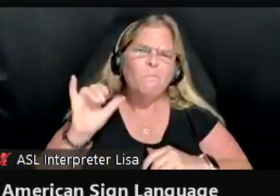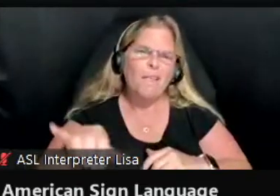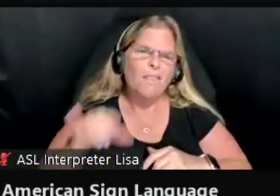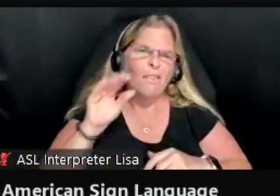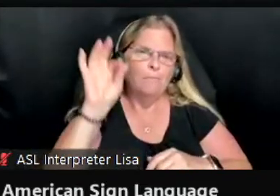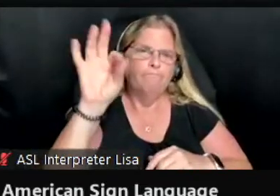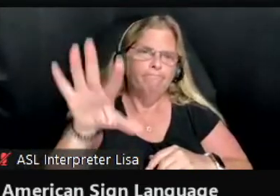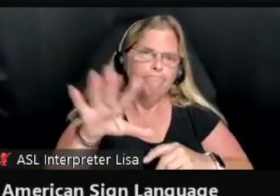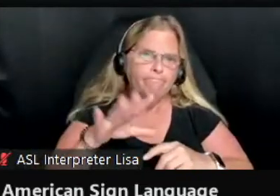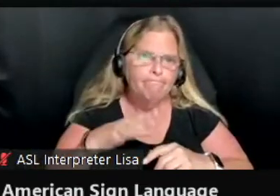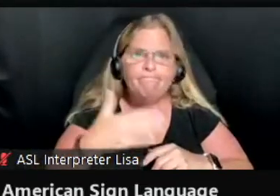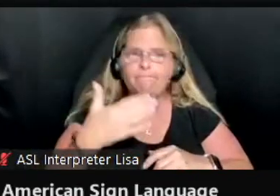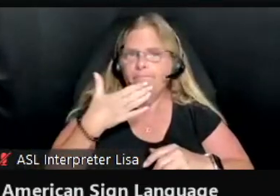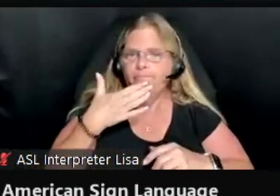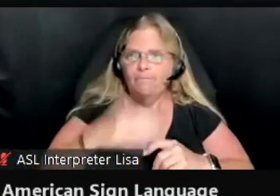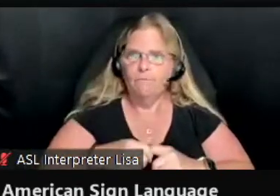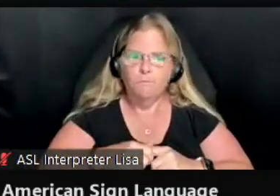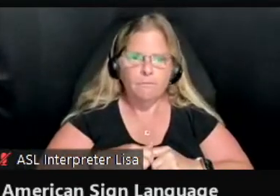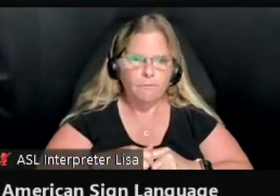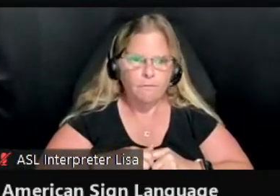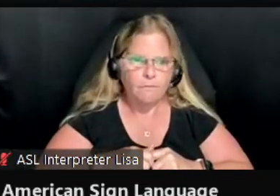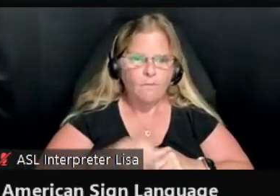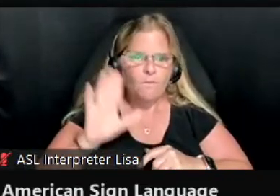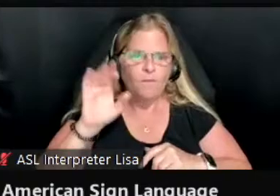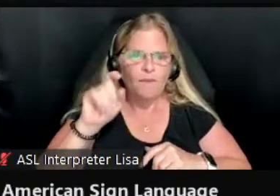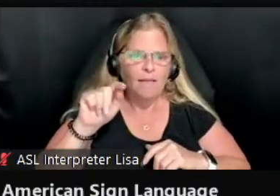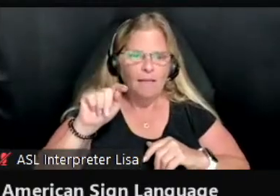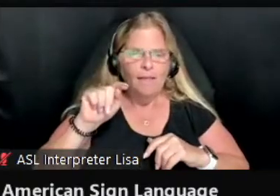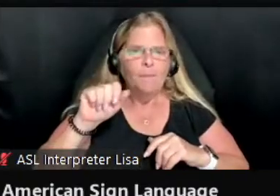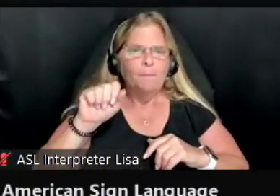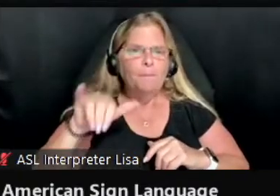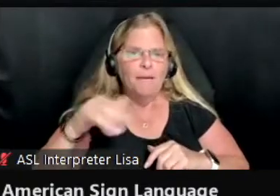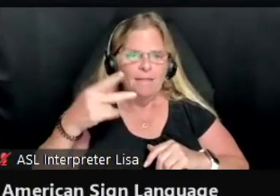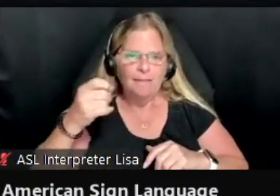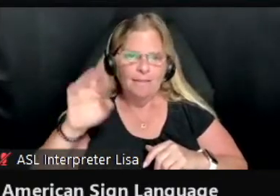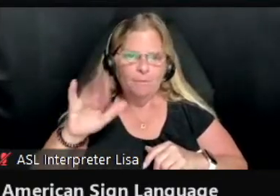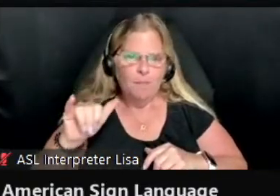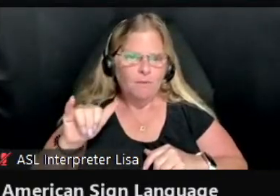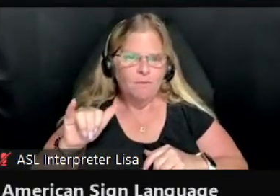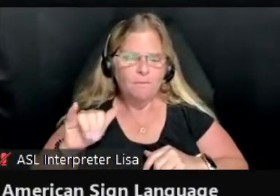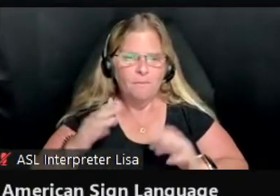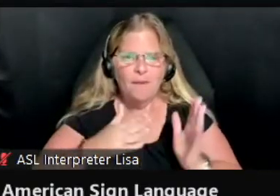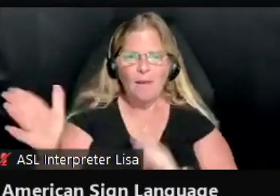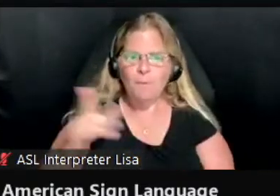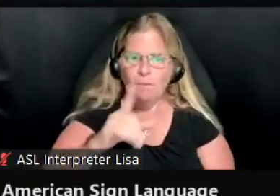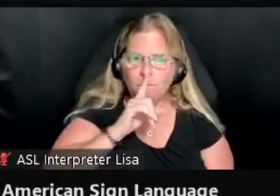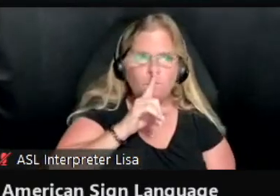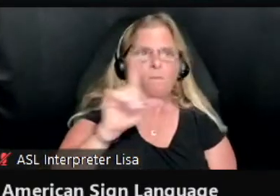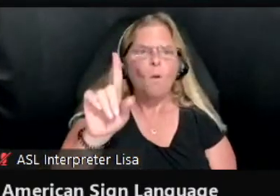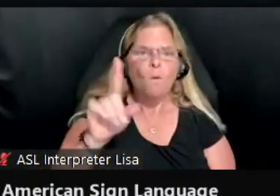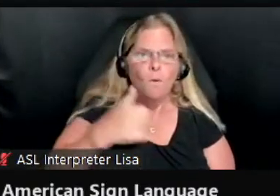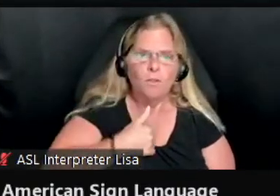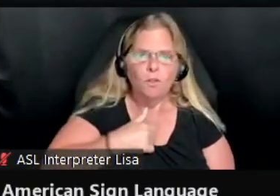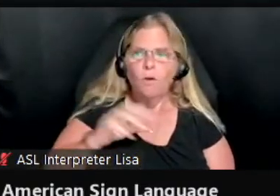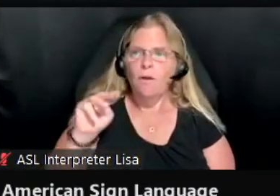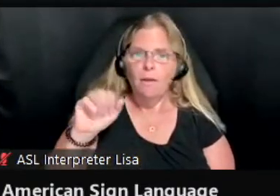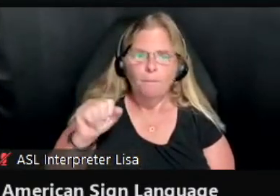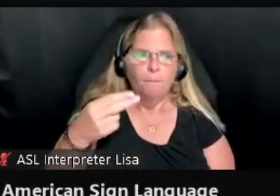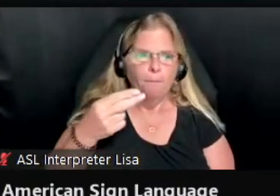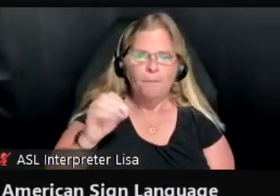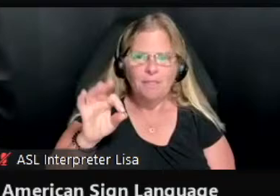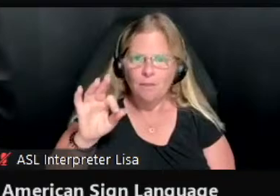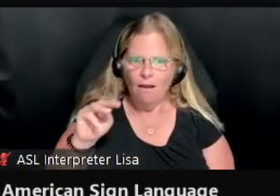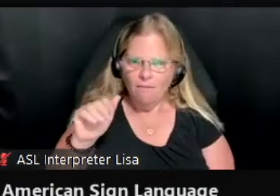you. I wasn't going to share it first because it's been many. Oh, sorry. I'm sorry. Miss Hoffman was talking to herself.